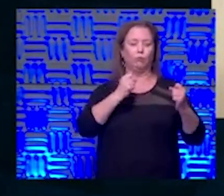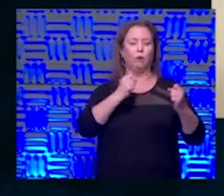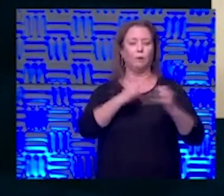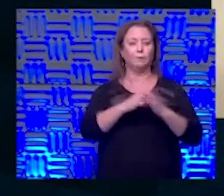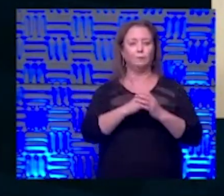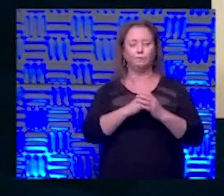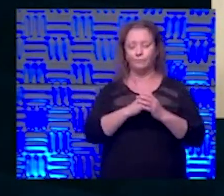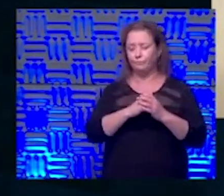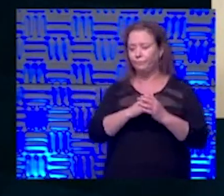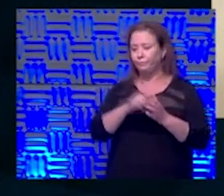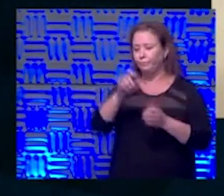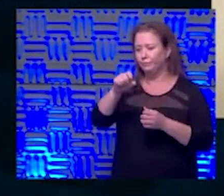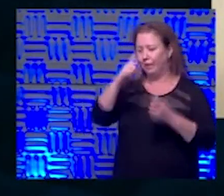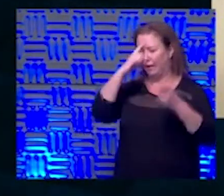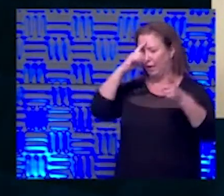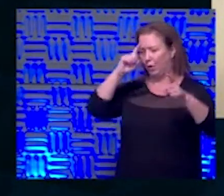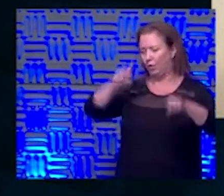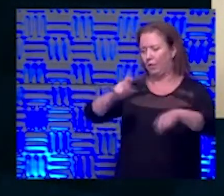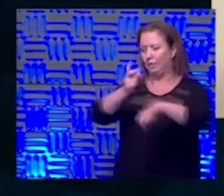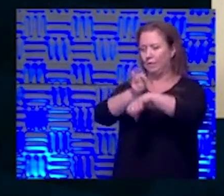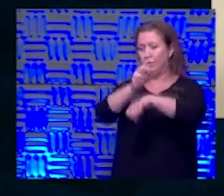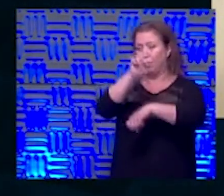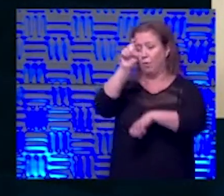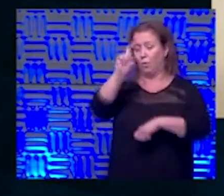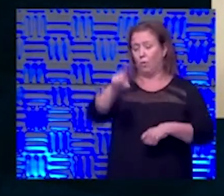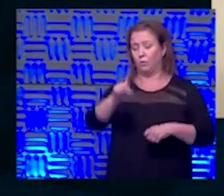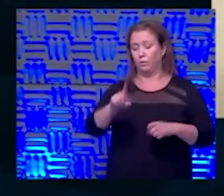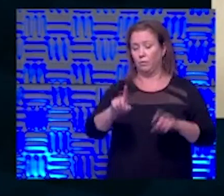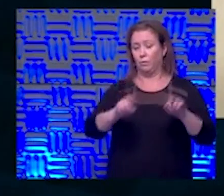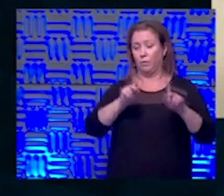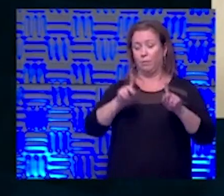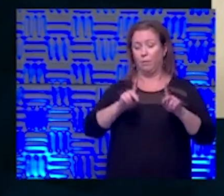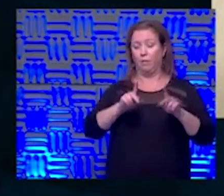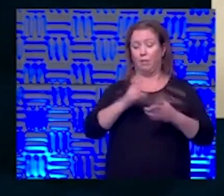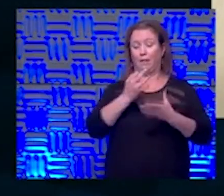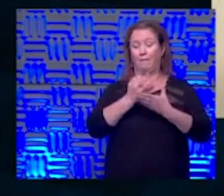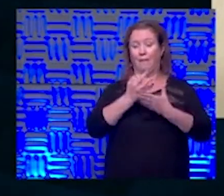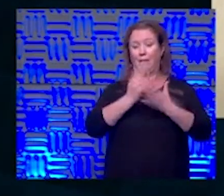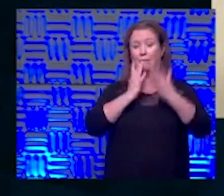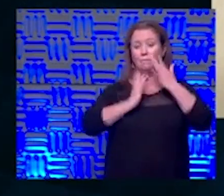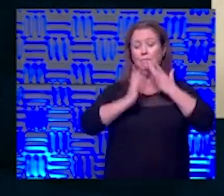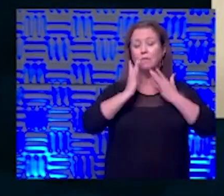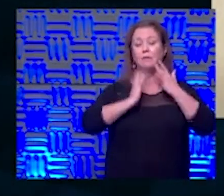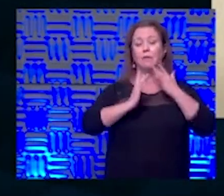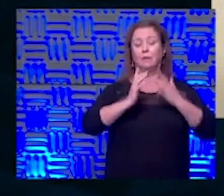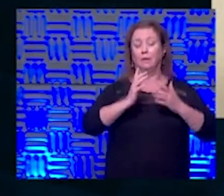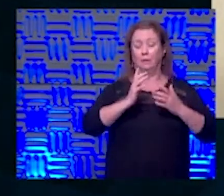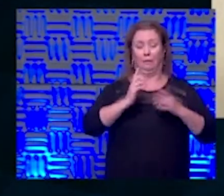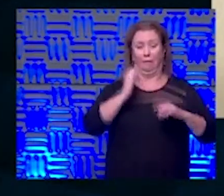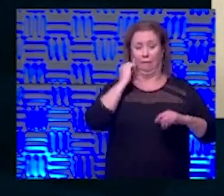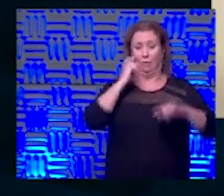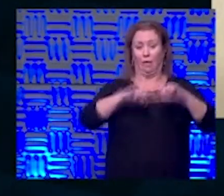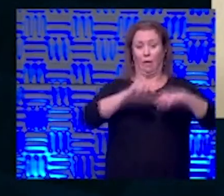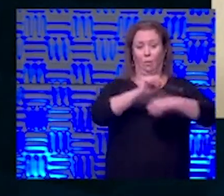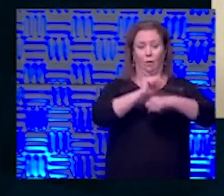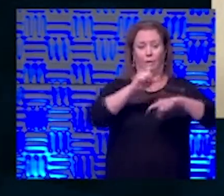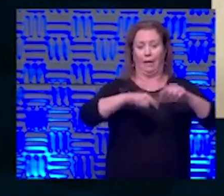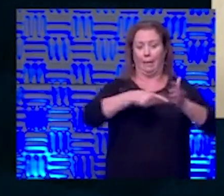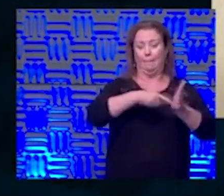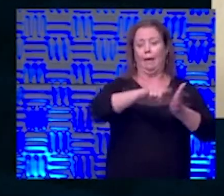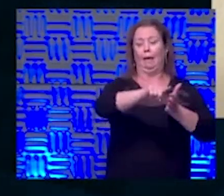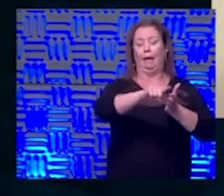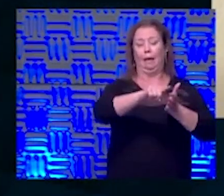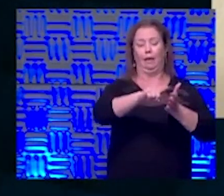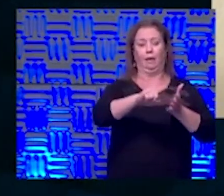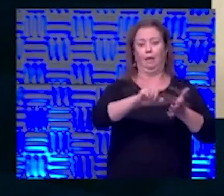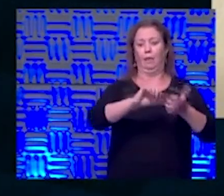Completely agree. That is a hard question. I think for those that have less financial means, the idea of not working means not being paid. And then